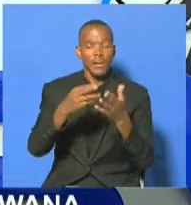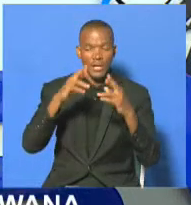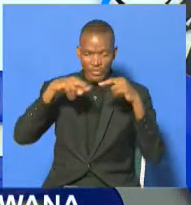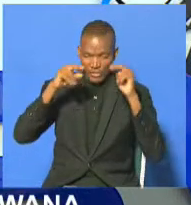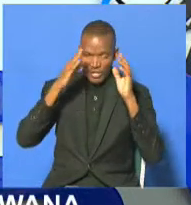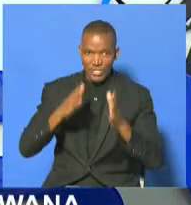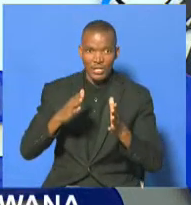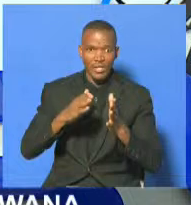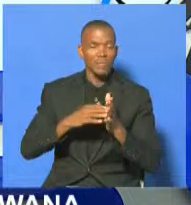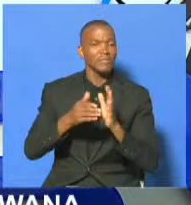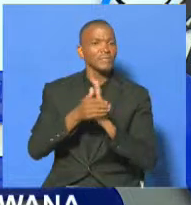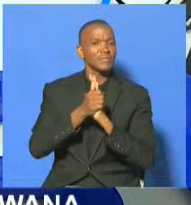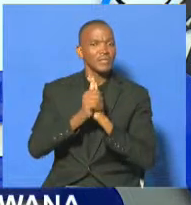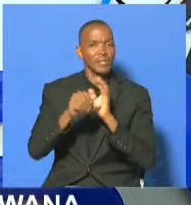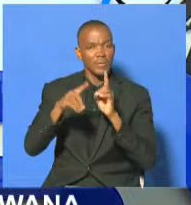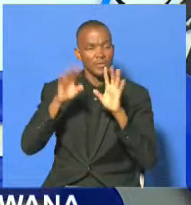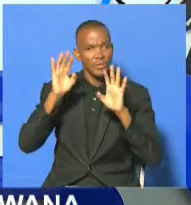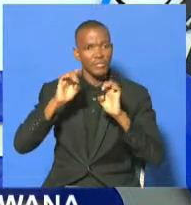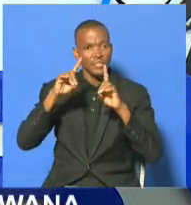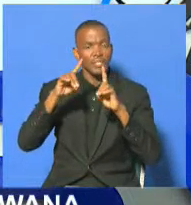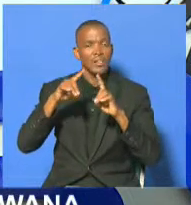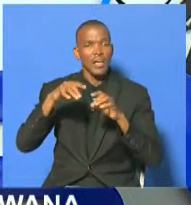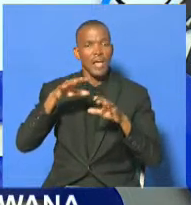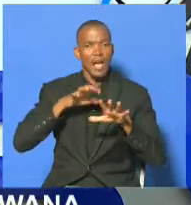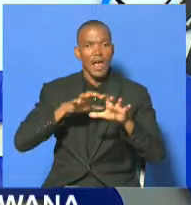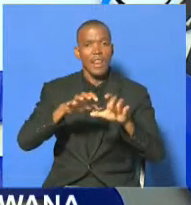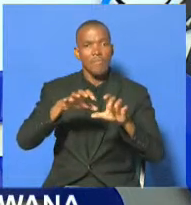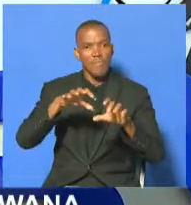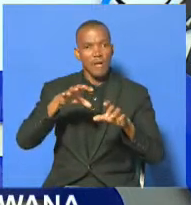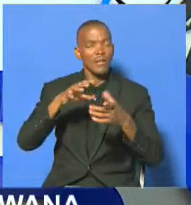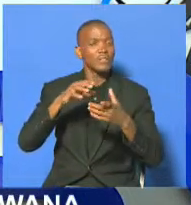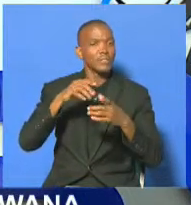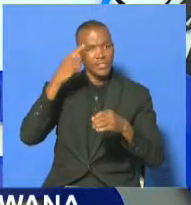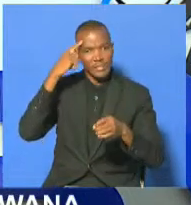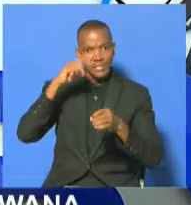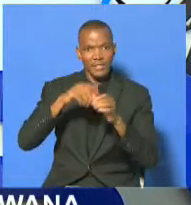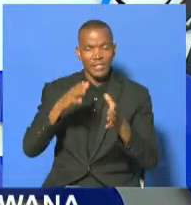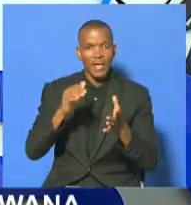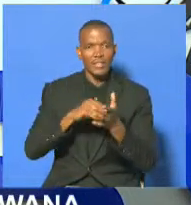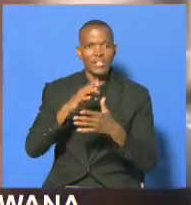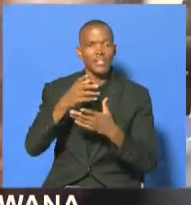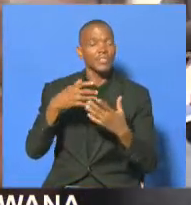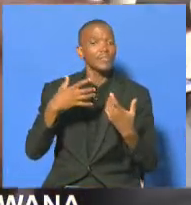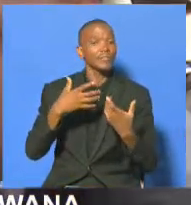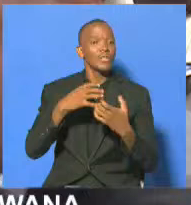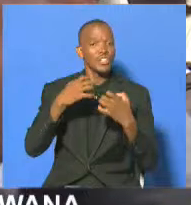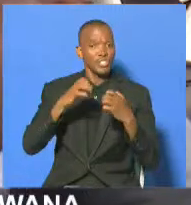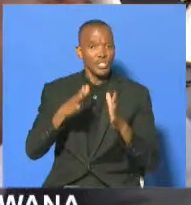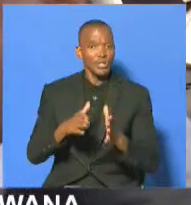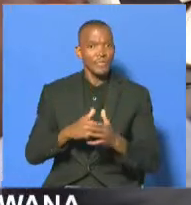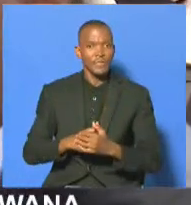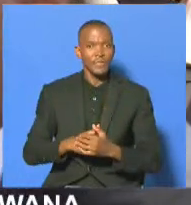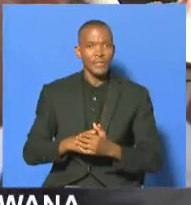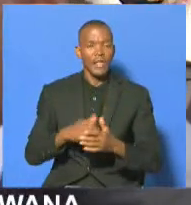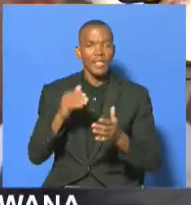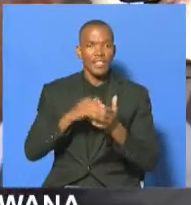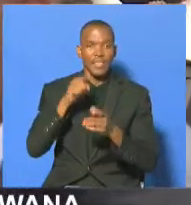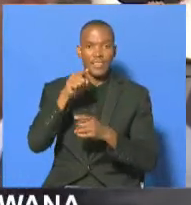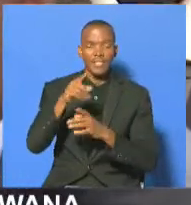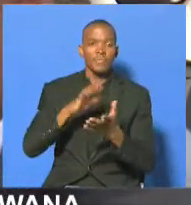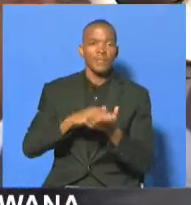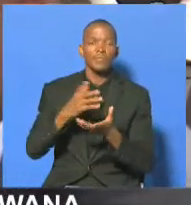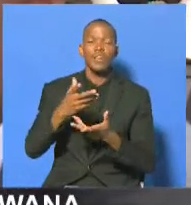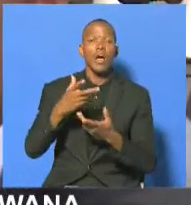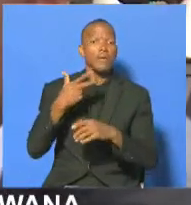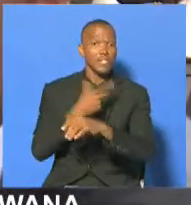researchers, academia, animal scientists, and engineers. This facility exports